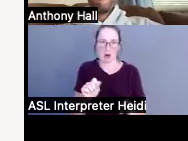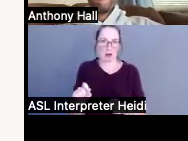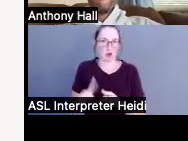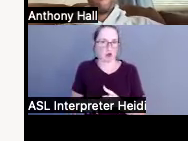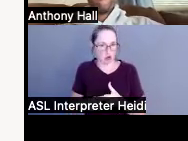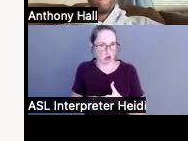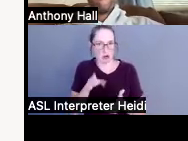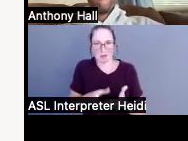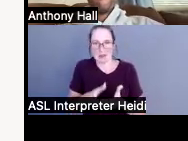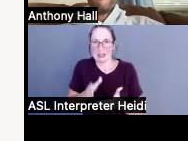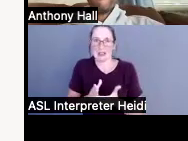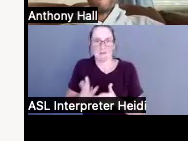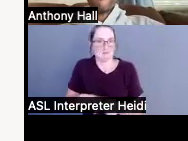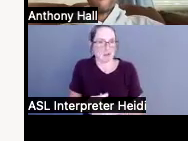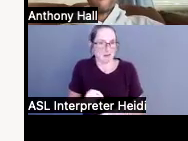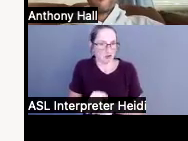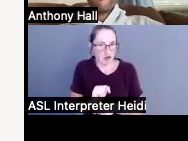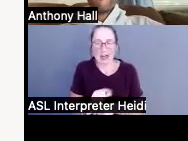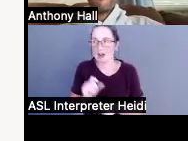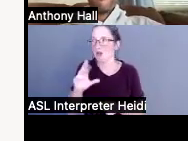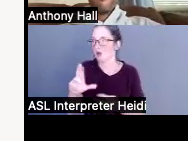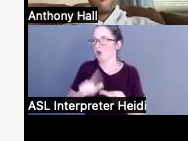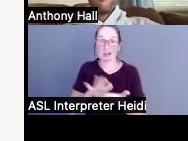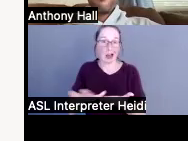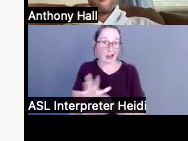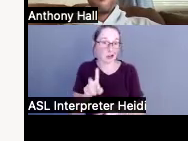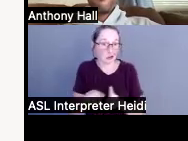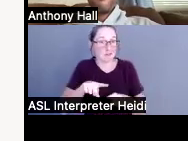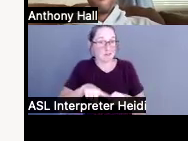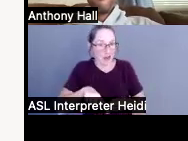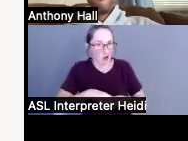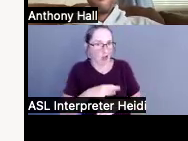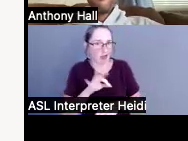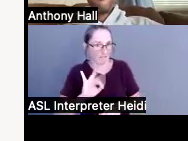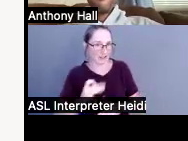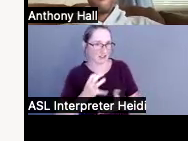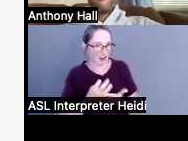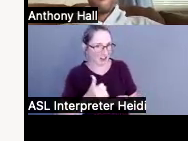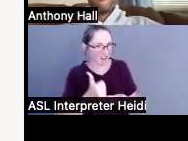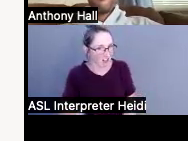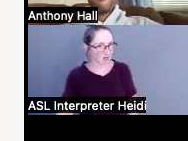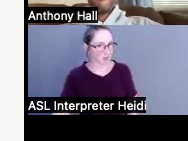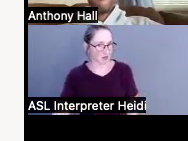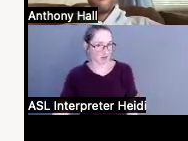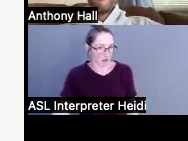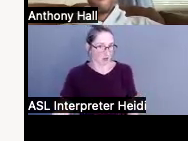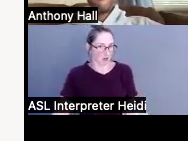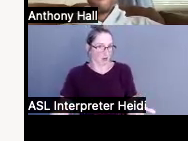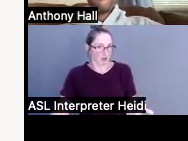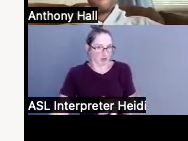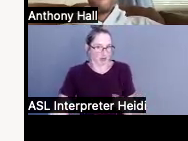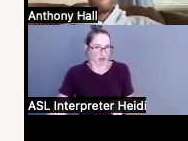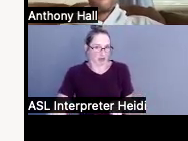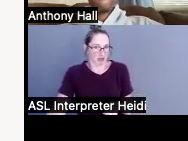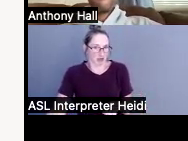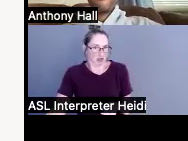complete some sort of training or college degree based on the flex funding help. That's the future right there.